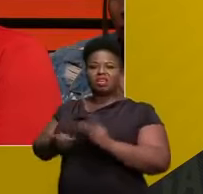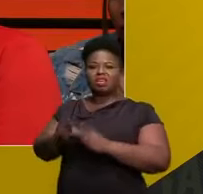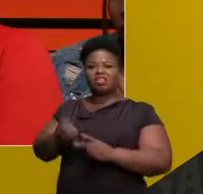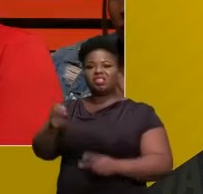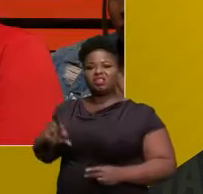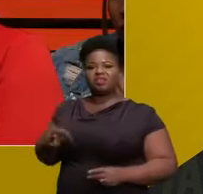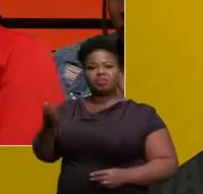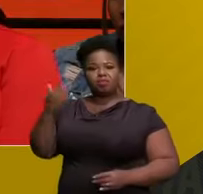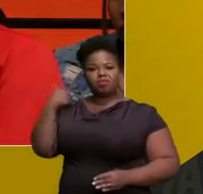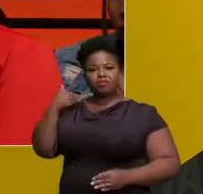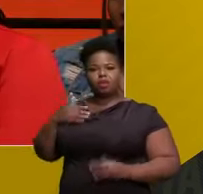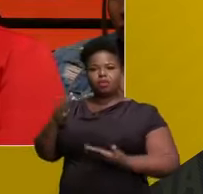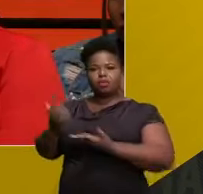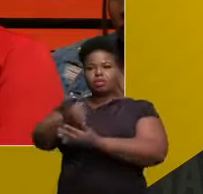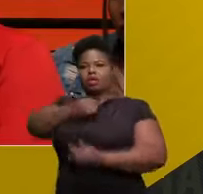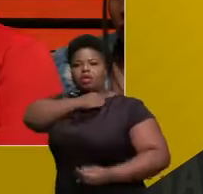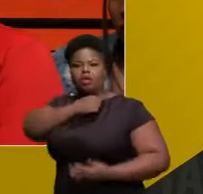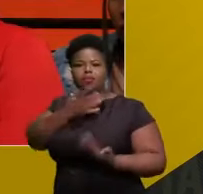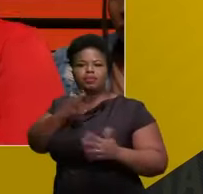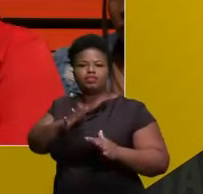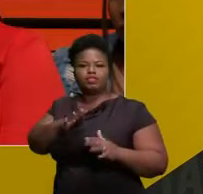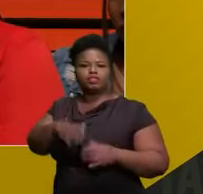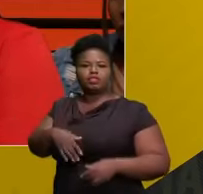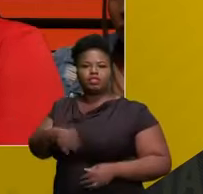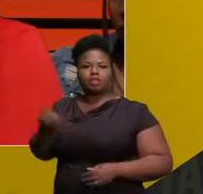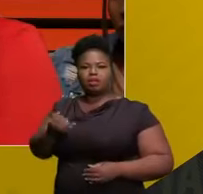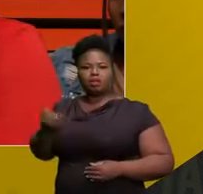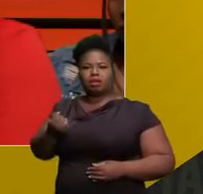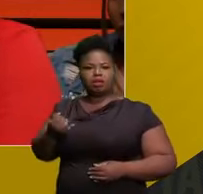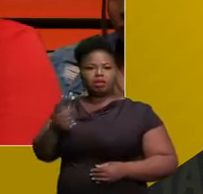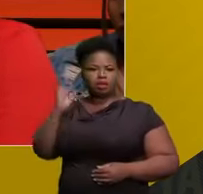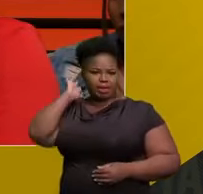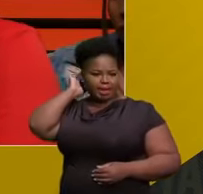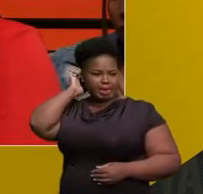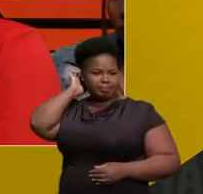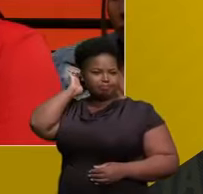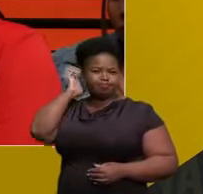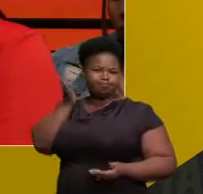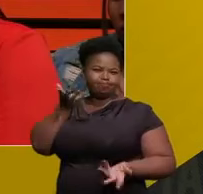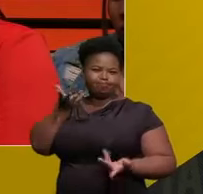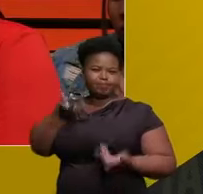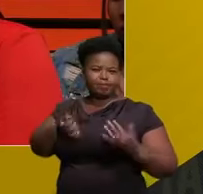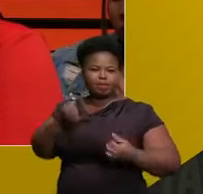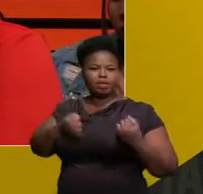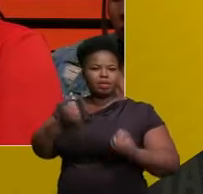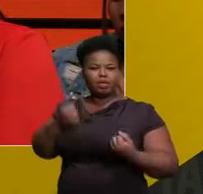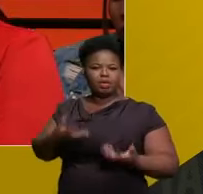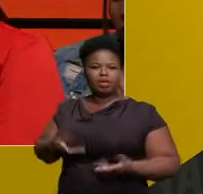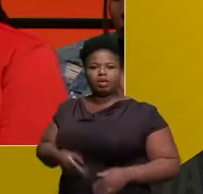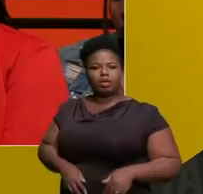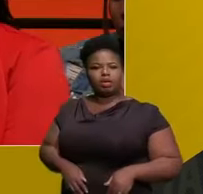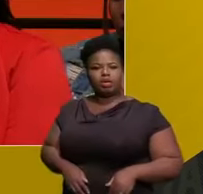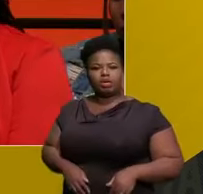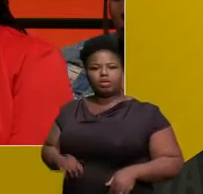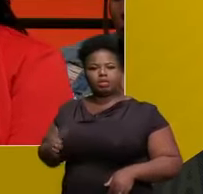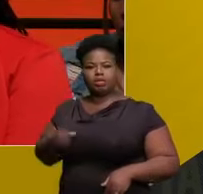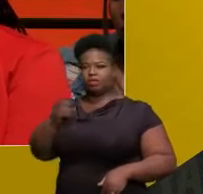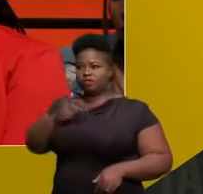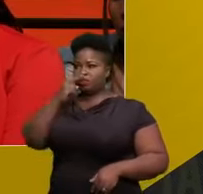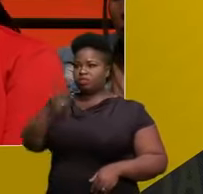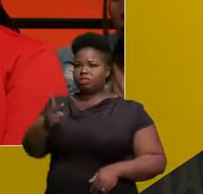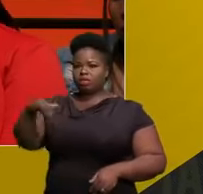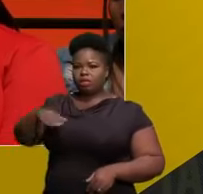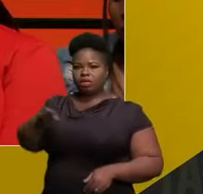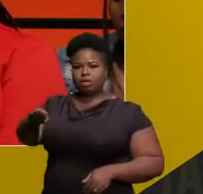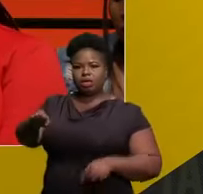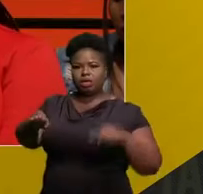been abducted, for example, in a, for the lack of a better term, any car, for example, what happens is when you see that car again,